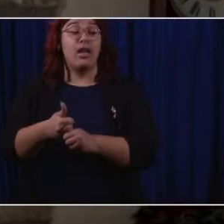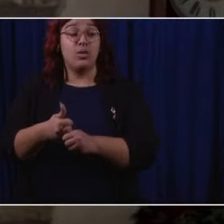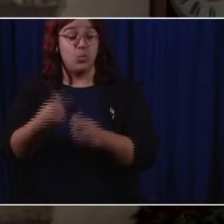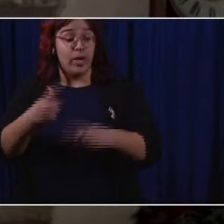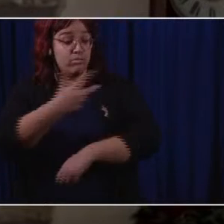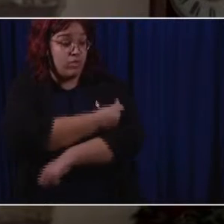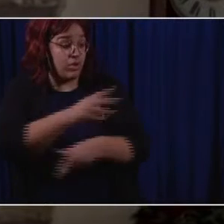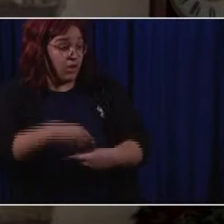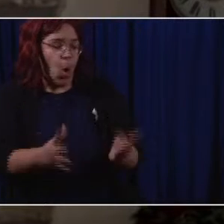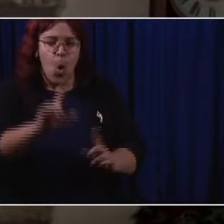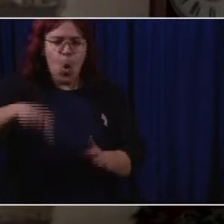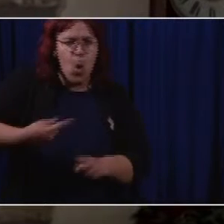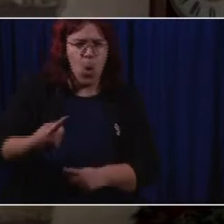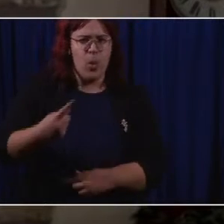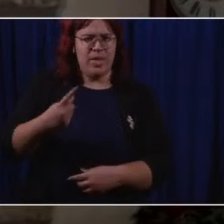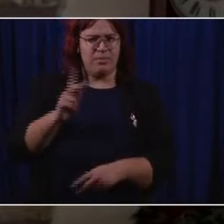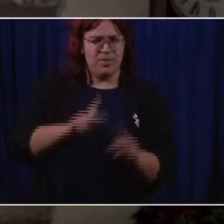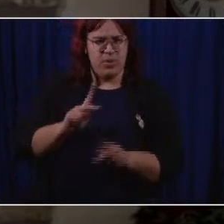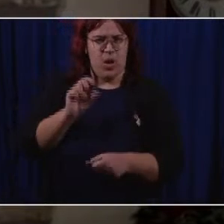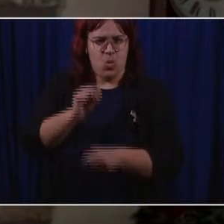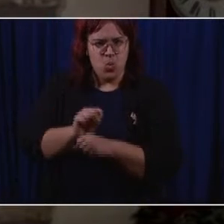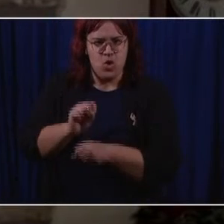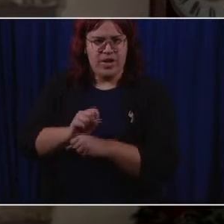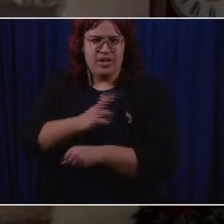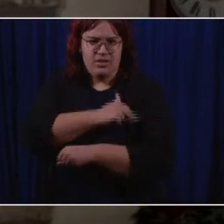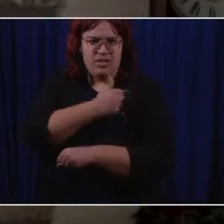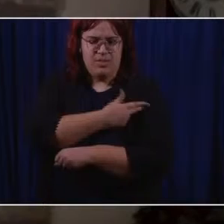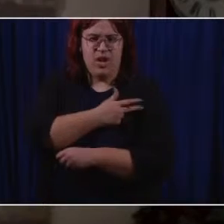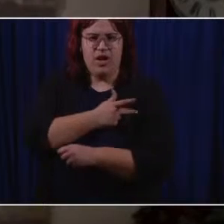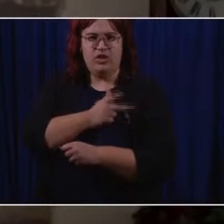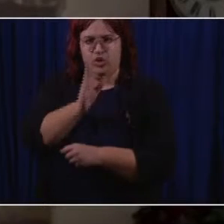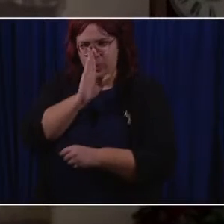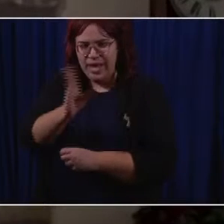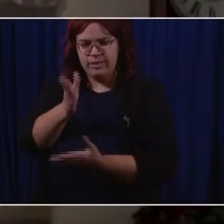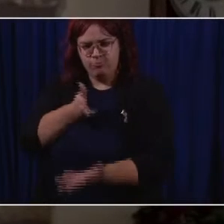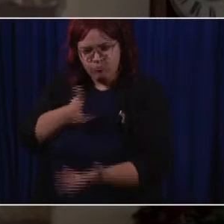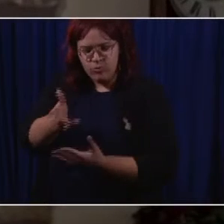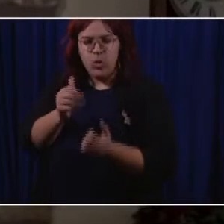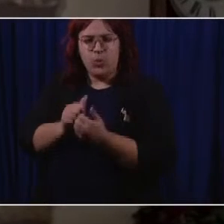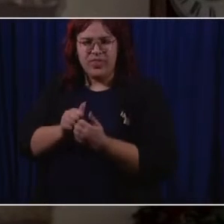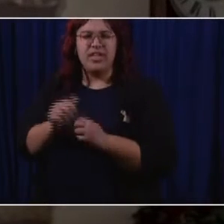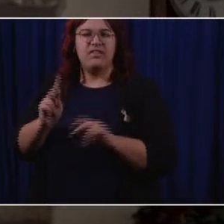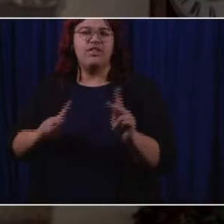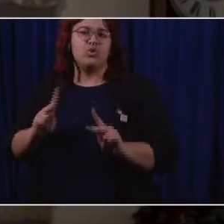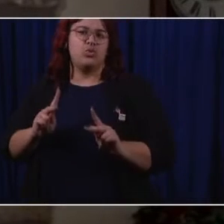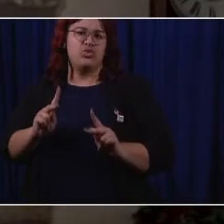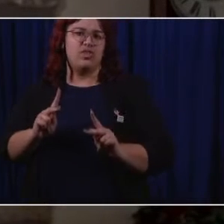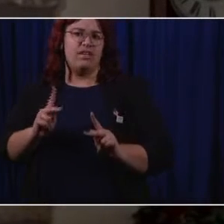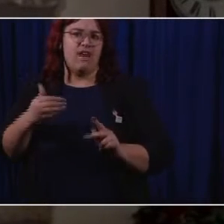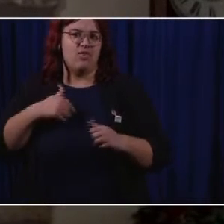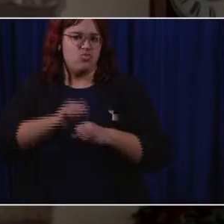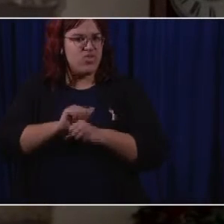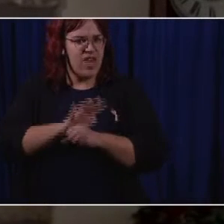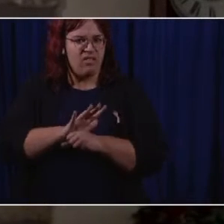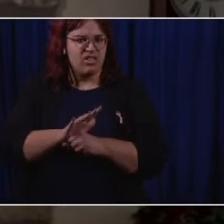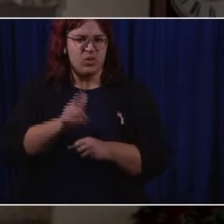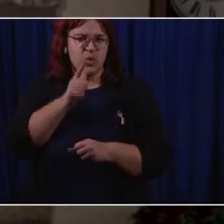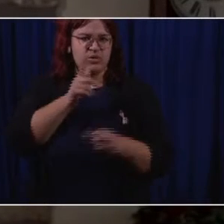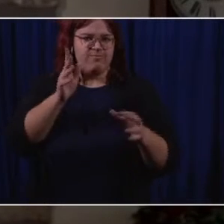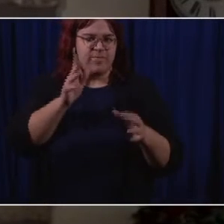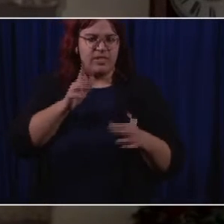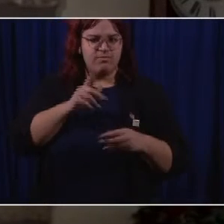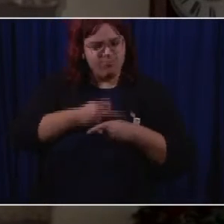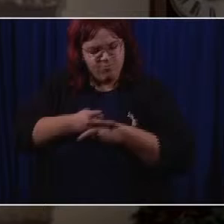who are not directly working with patients? Look, there's a great deal of trust that goes into this. These are medical